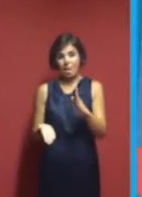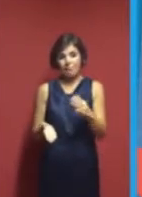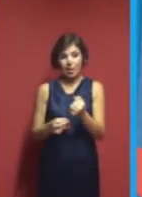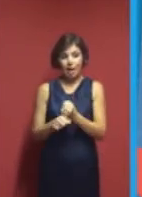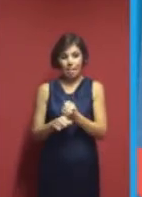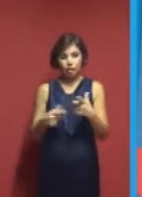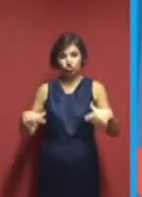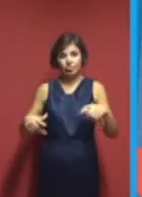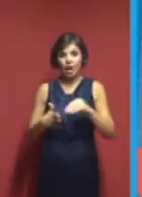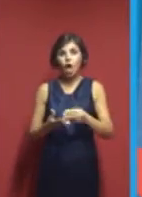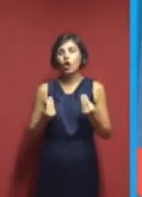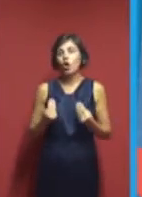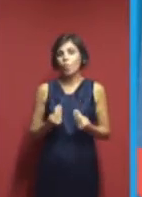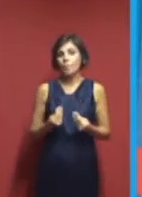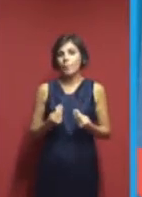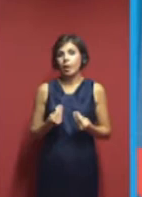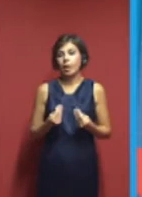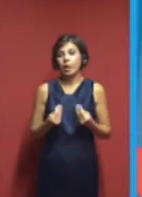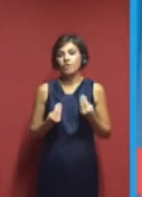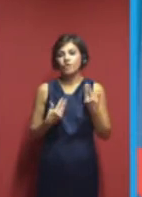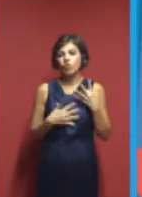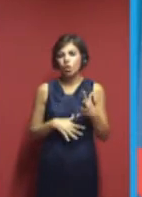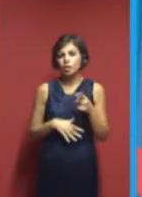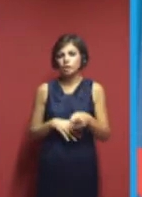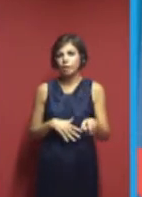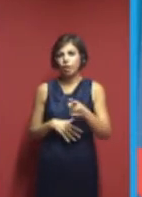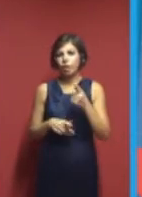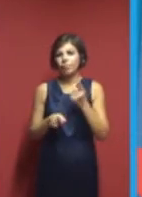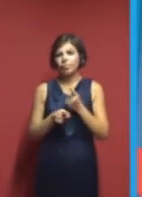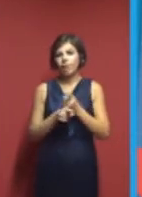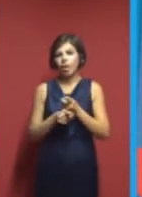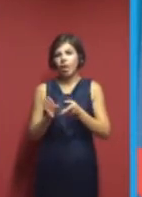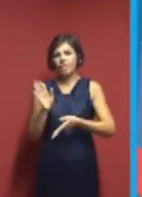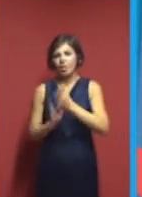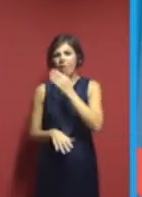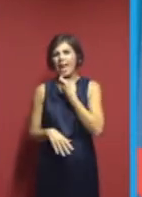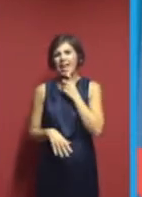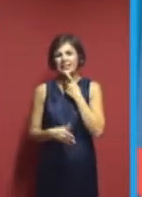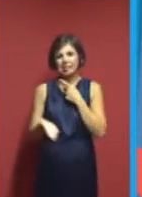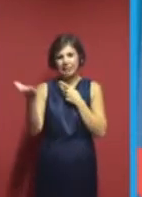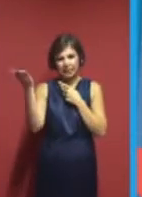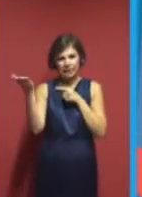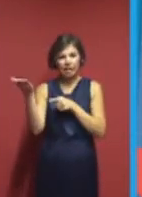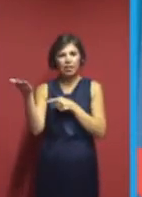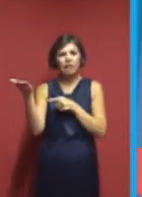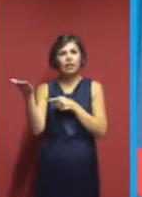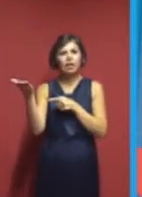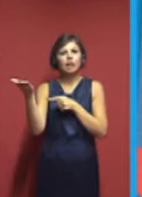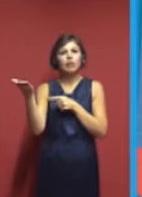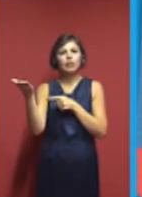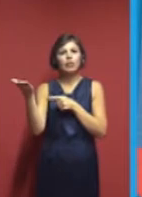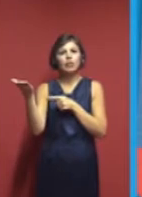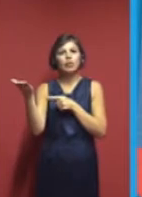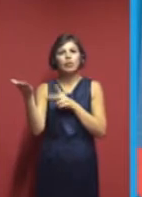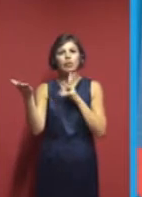to drive all the way up to Helsinki and to ask for advice by a young Italian master who was